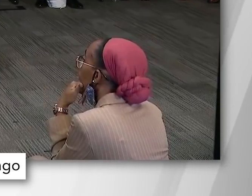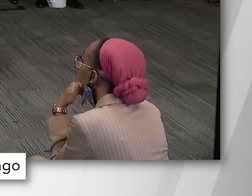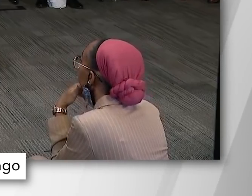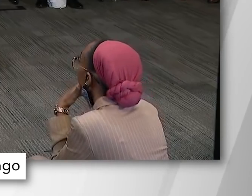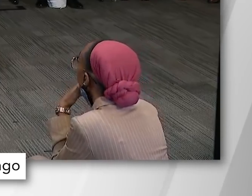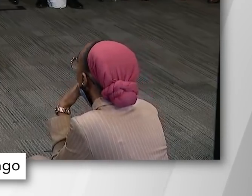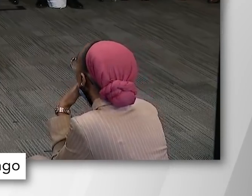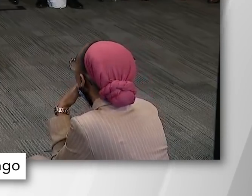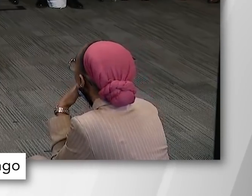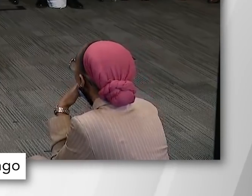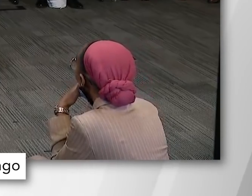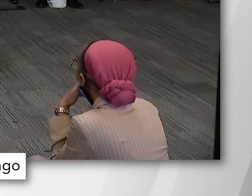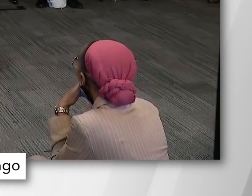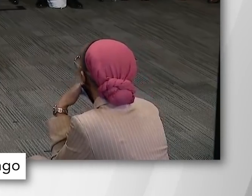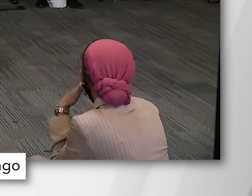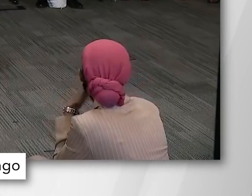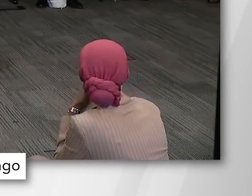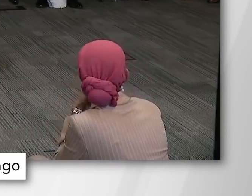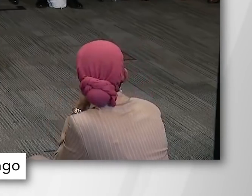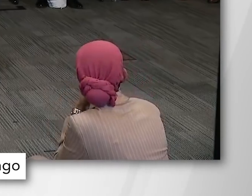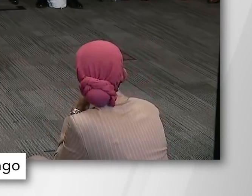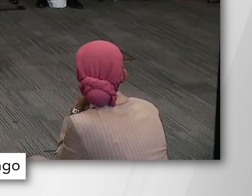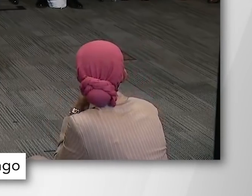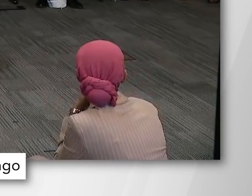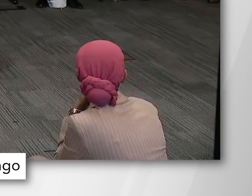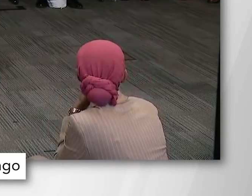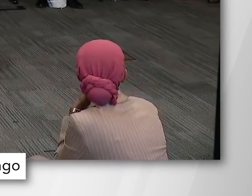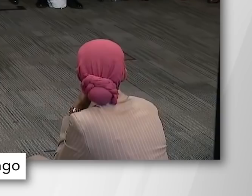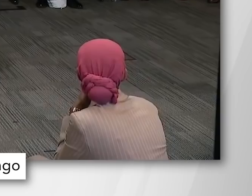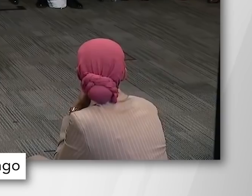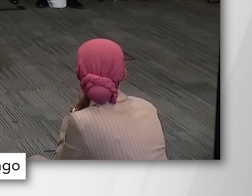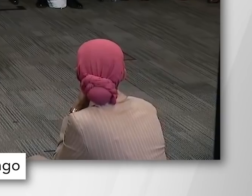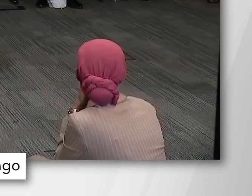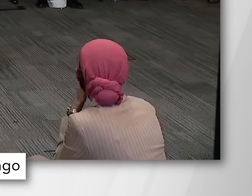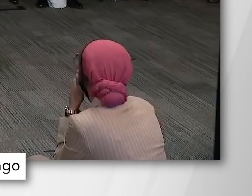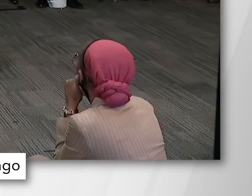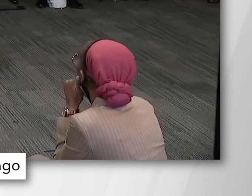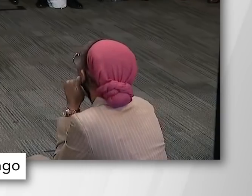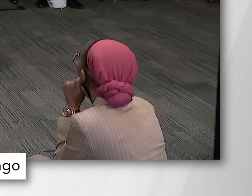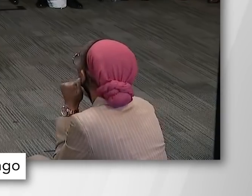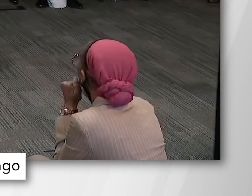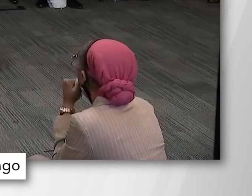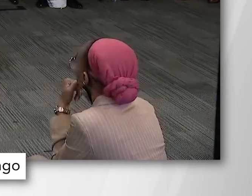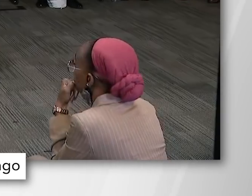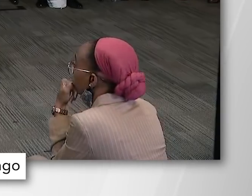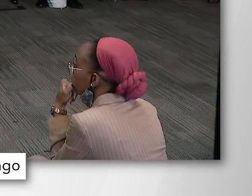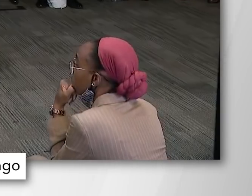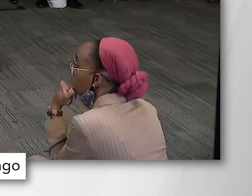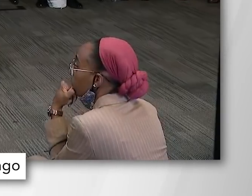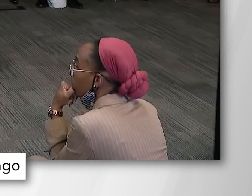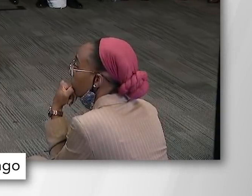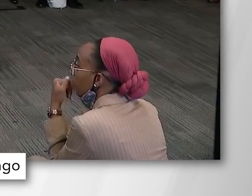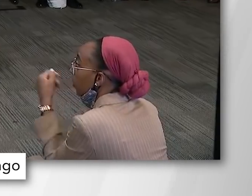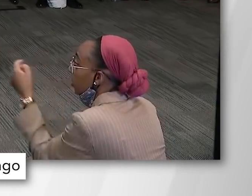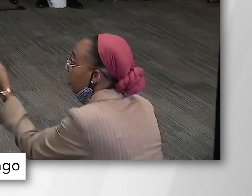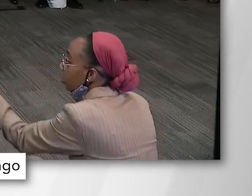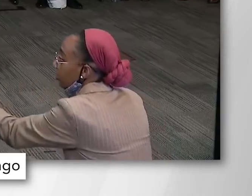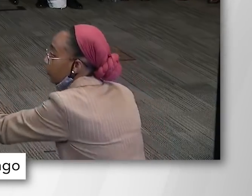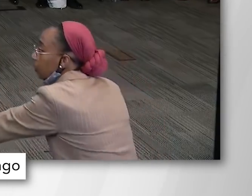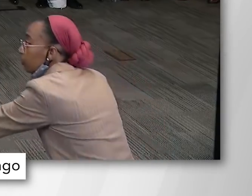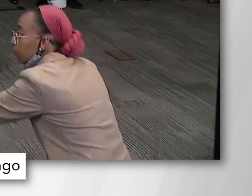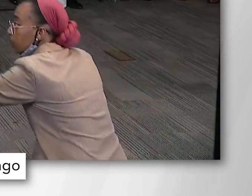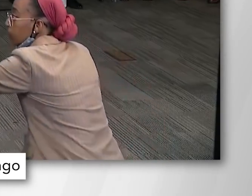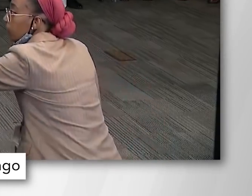and random stabbings in the downtown and the south side and the north side and the west side? Do you owe these people any apology? So once again, sir,